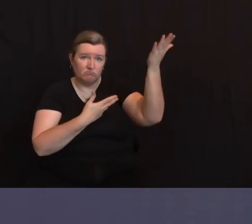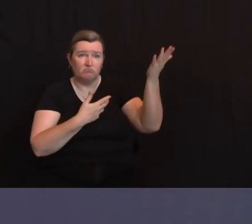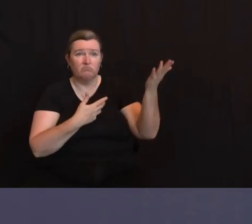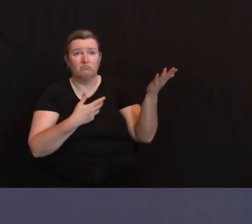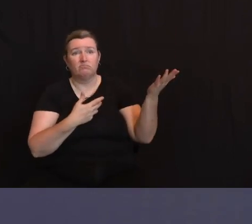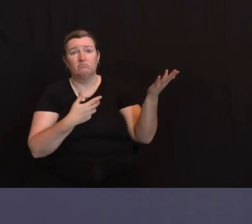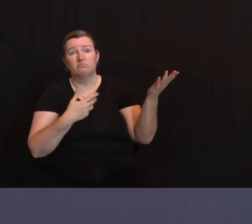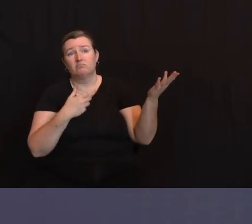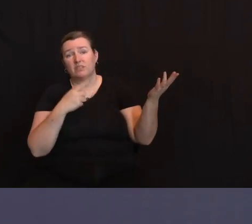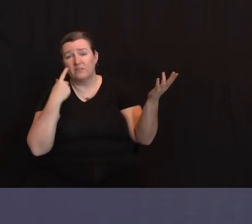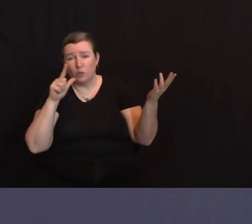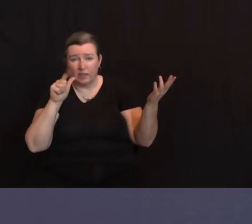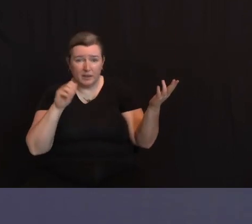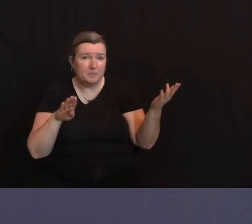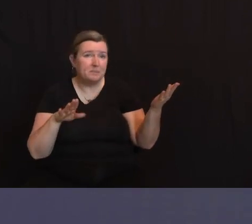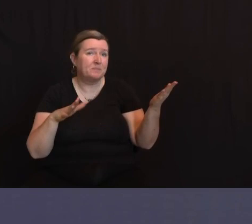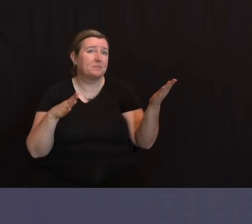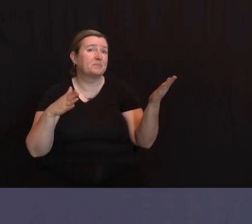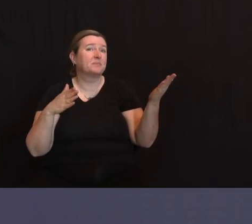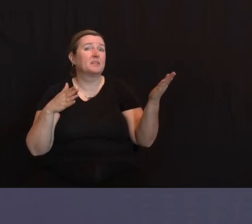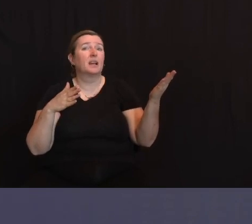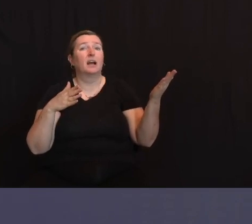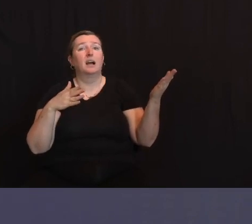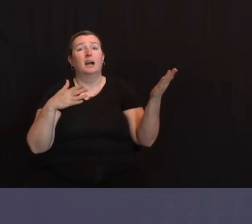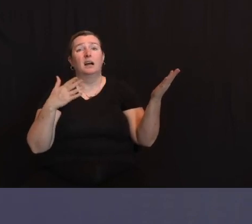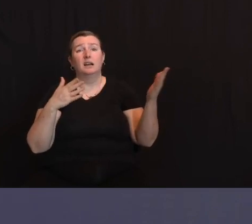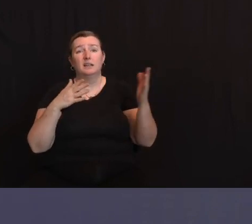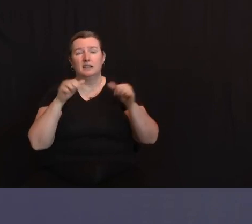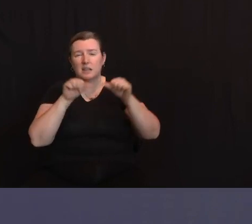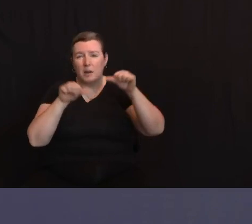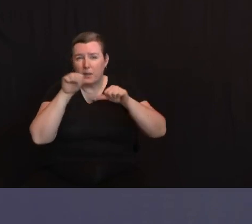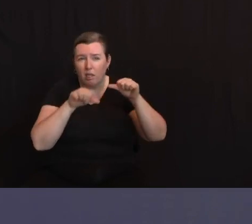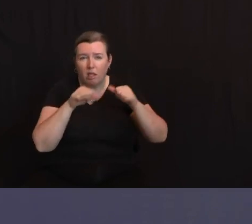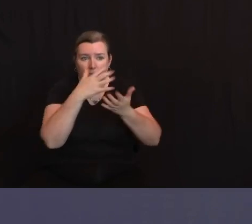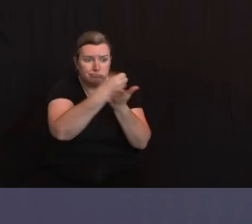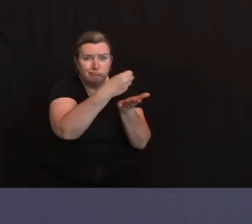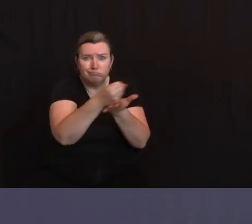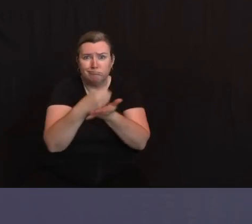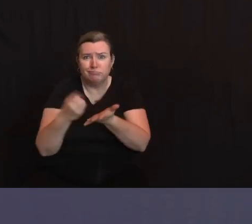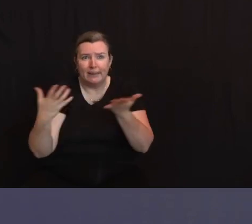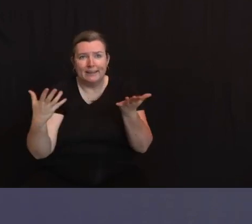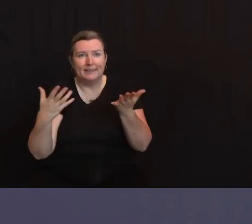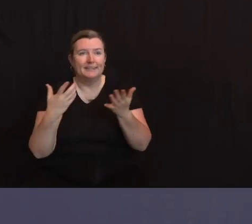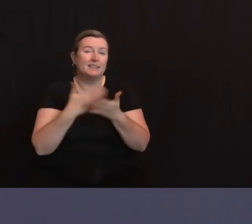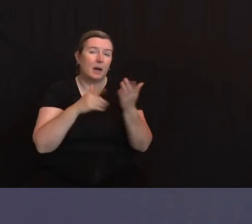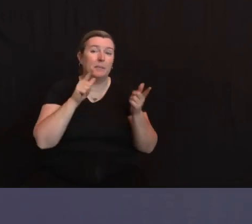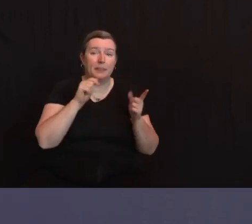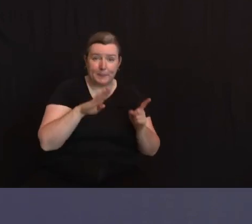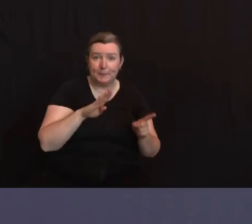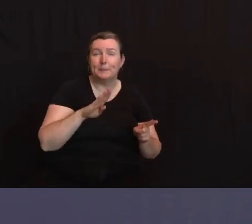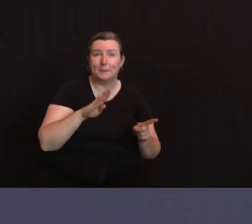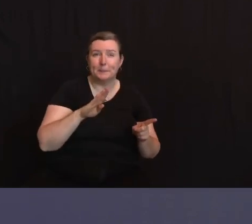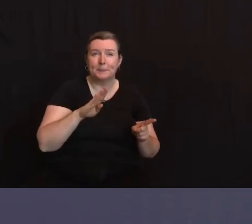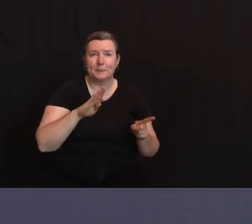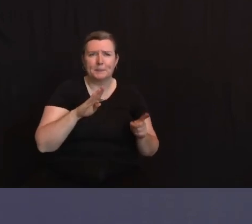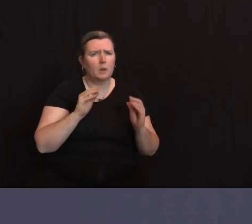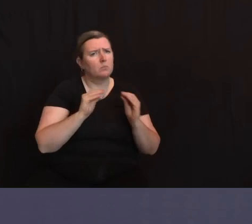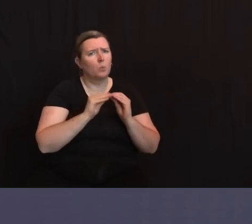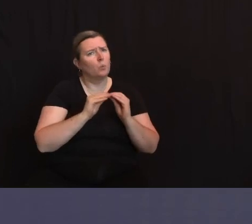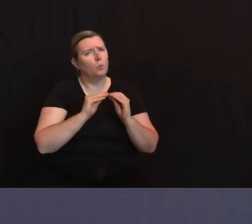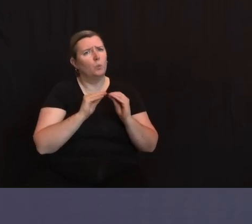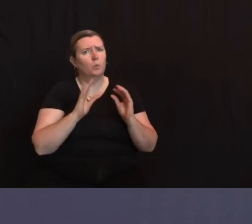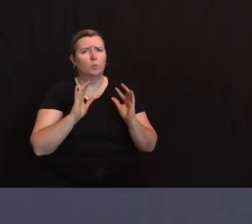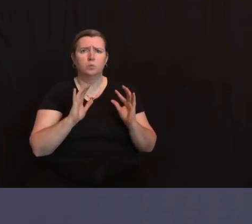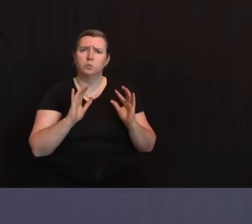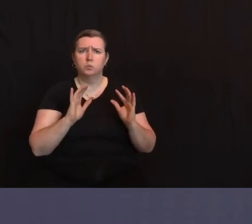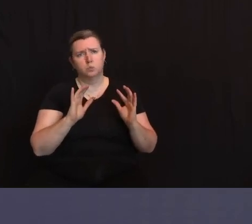labs, some labs are, you heard Judy give a range, some of these labs have been able to keep the turnaround at a more